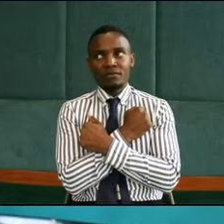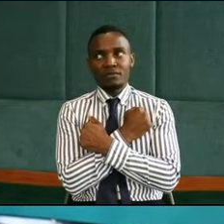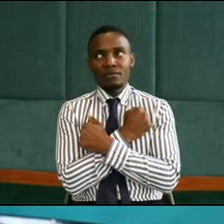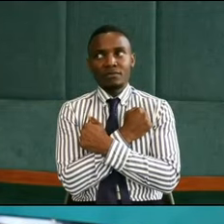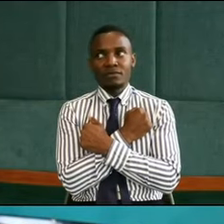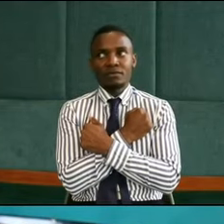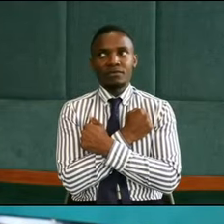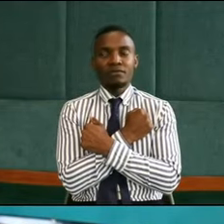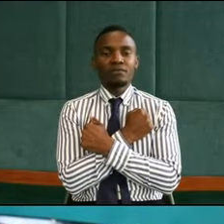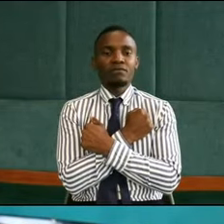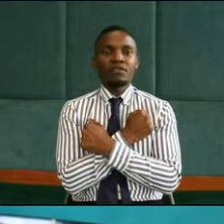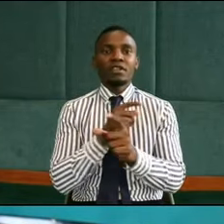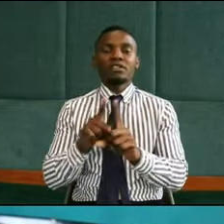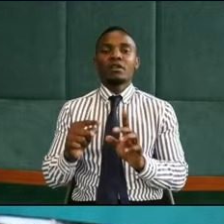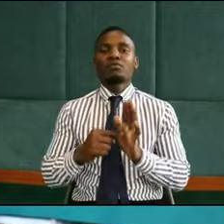of her devotion.